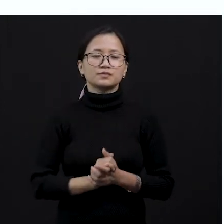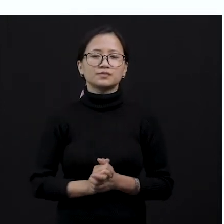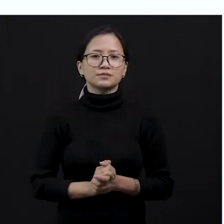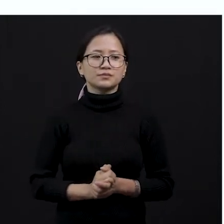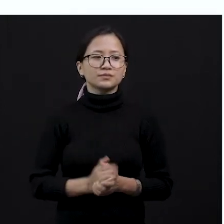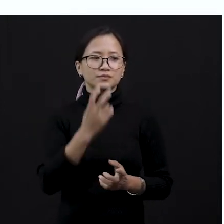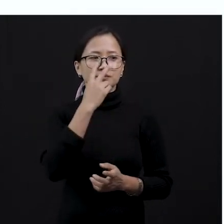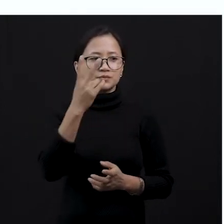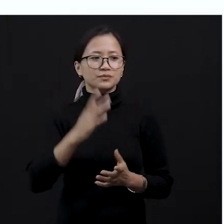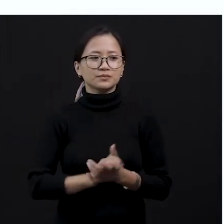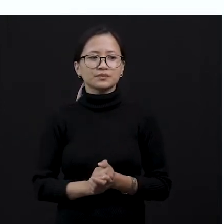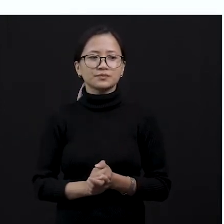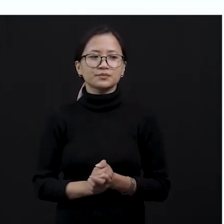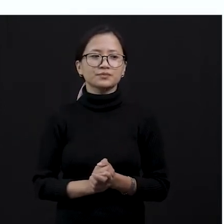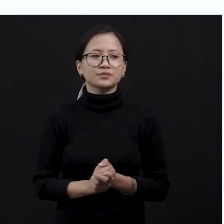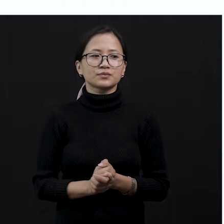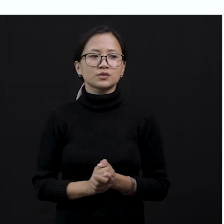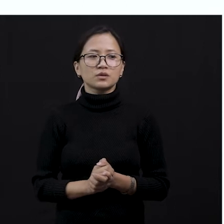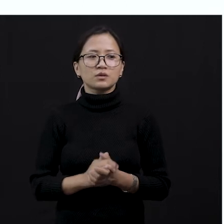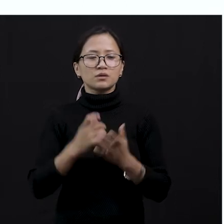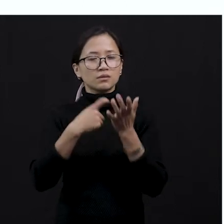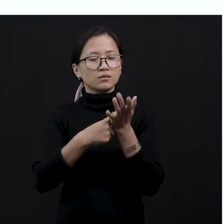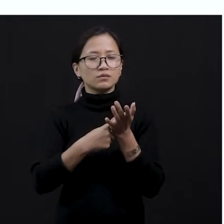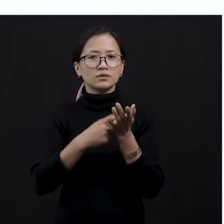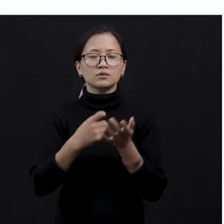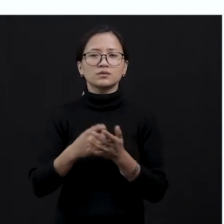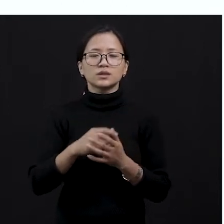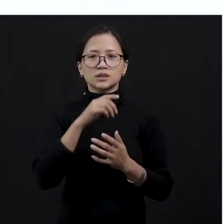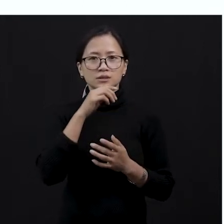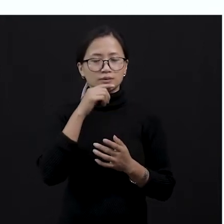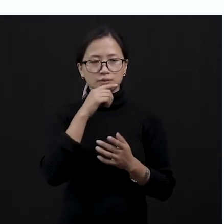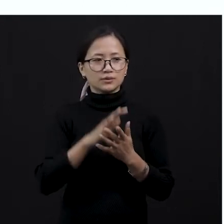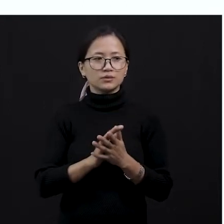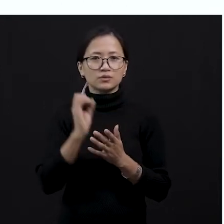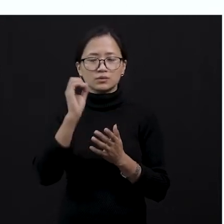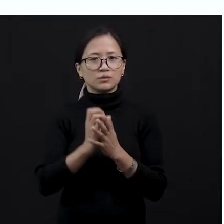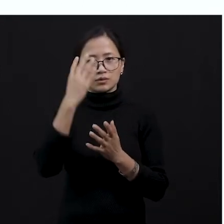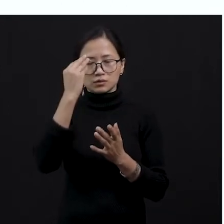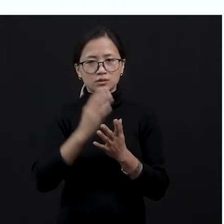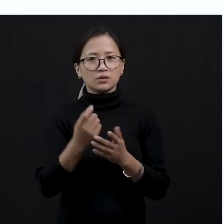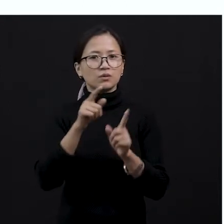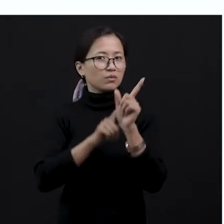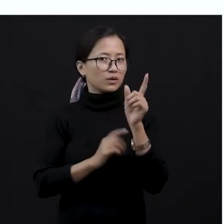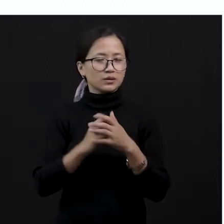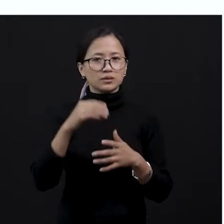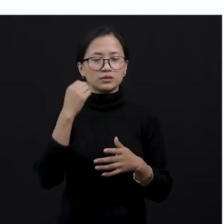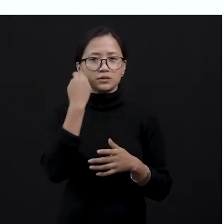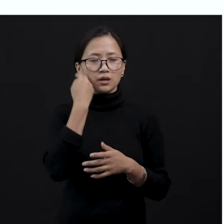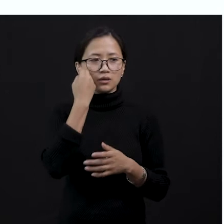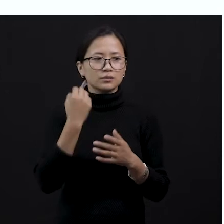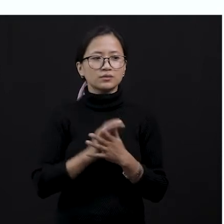rainbow. Okay, shall we all go through again? R, red. O, orange.